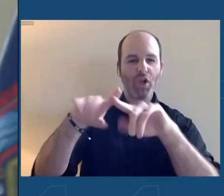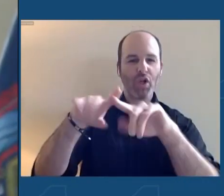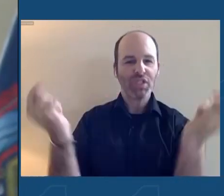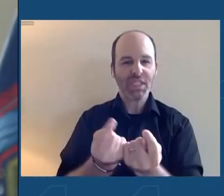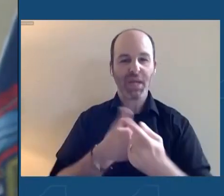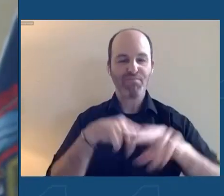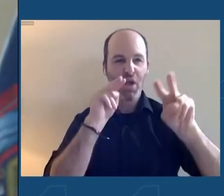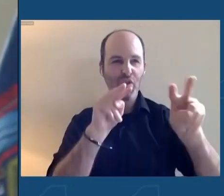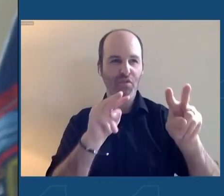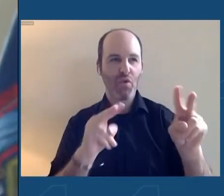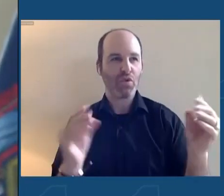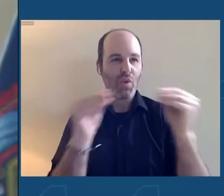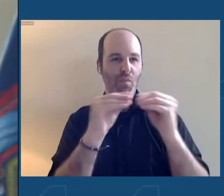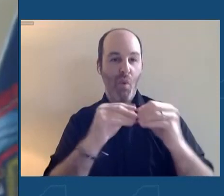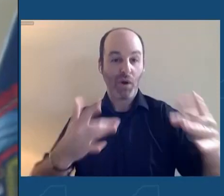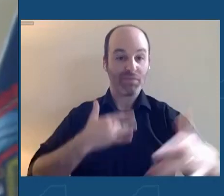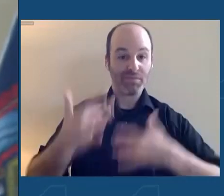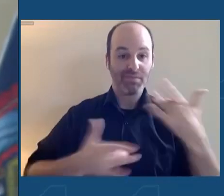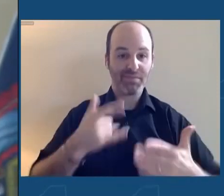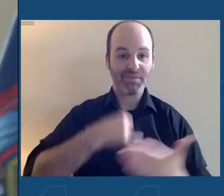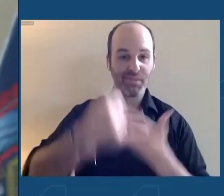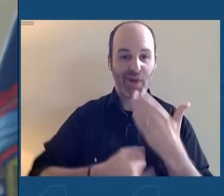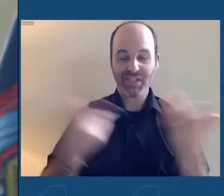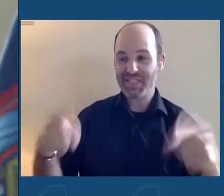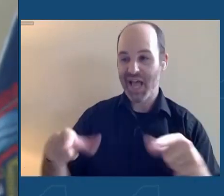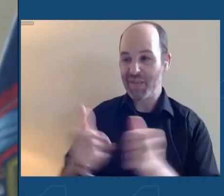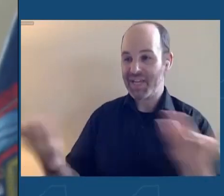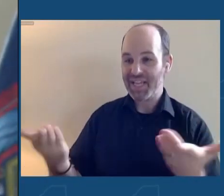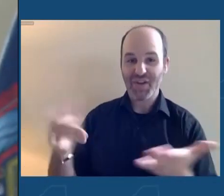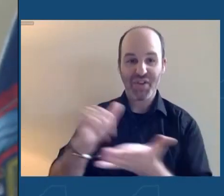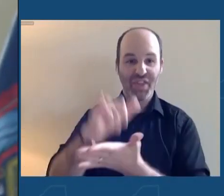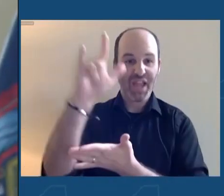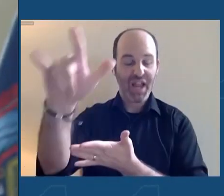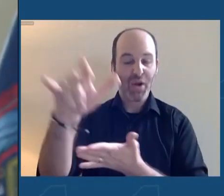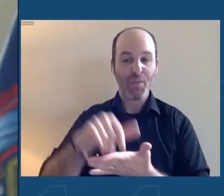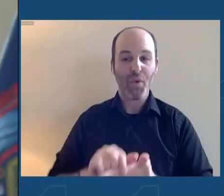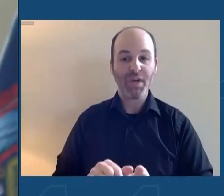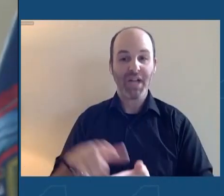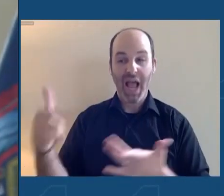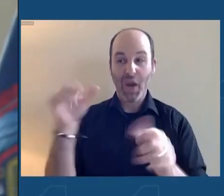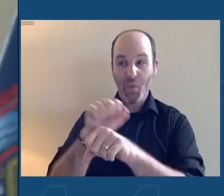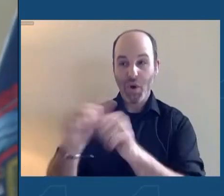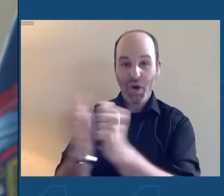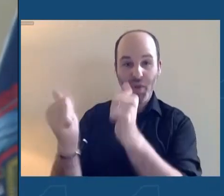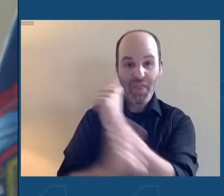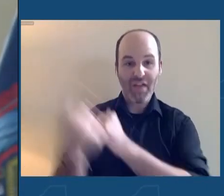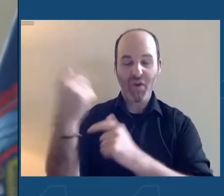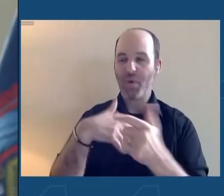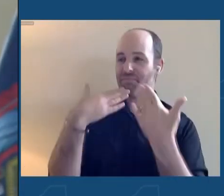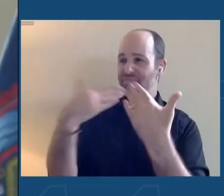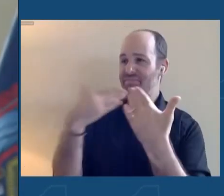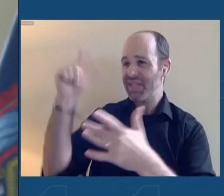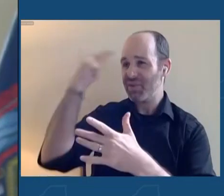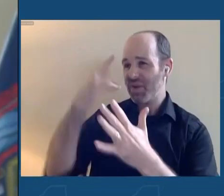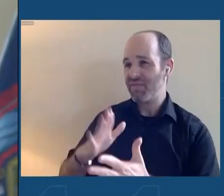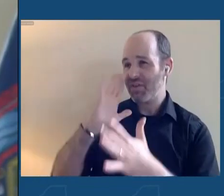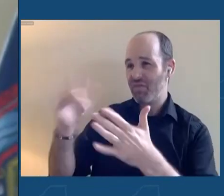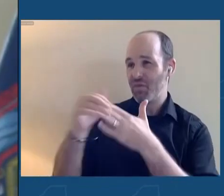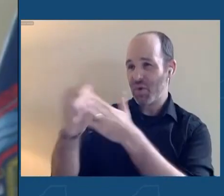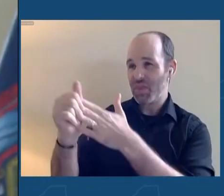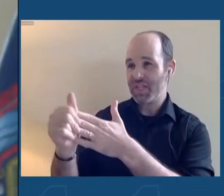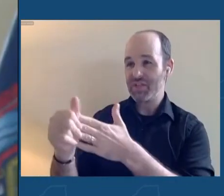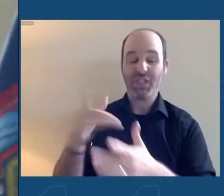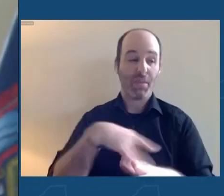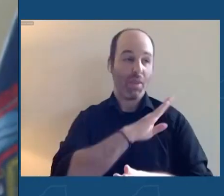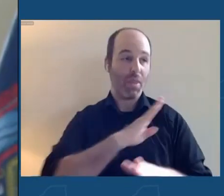exciting projects like this going on at the airport and working with everyone. So thank you, Governor, again for your leadership. To the board's